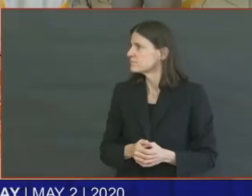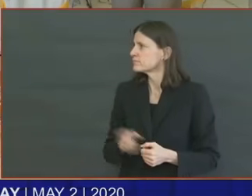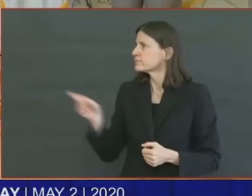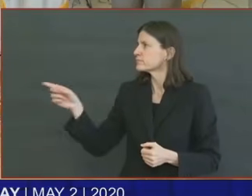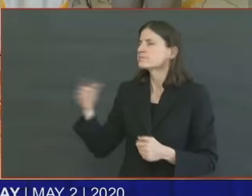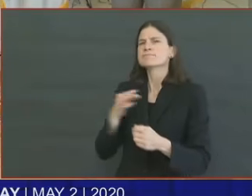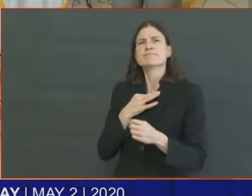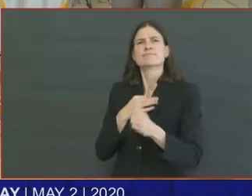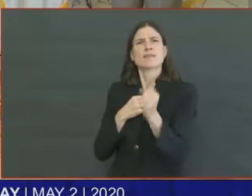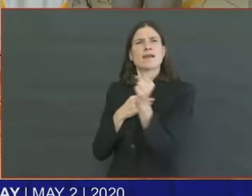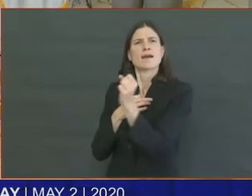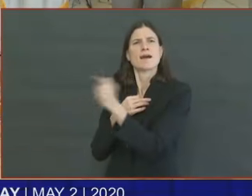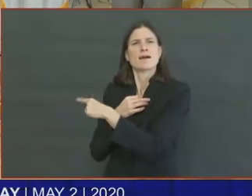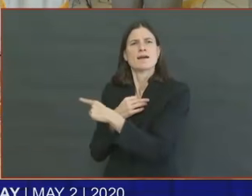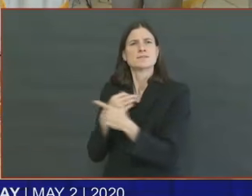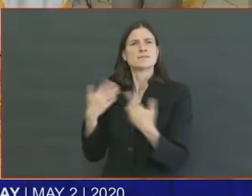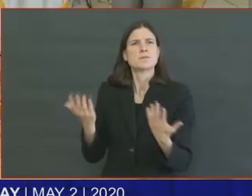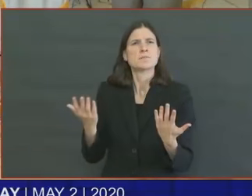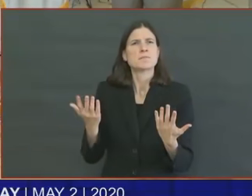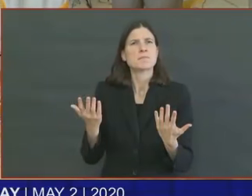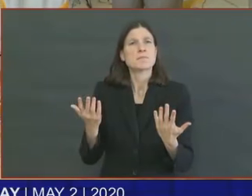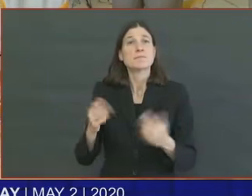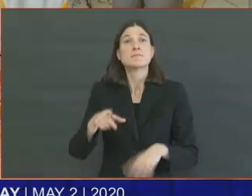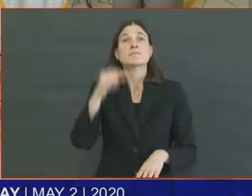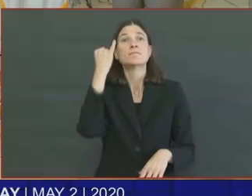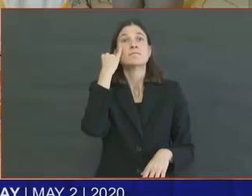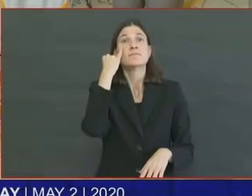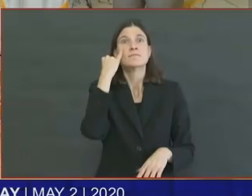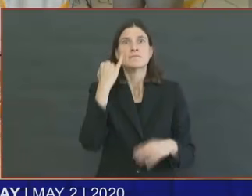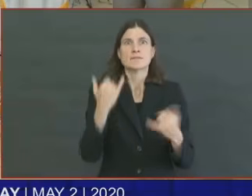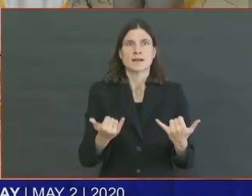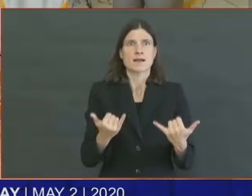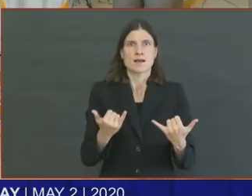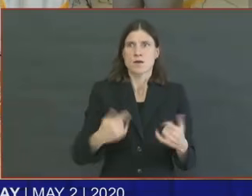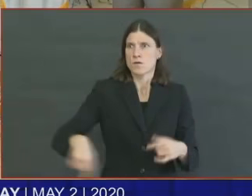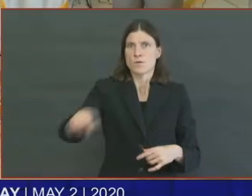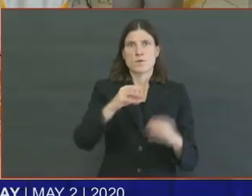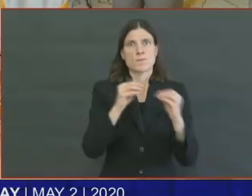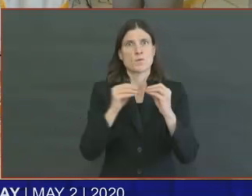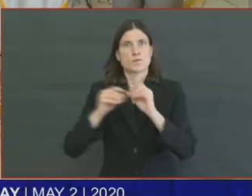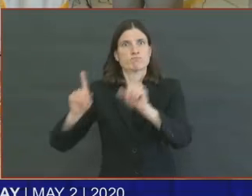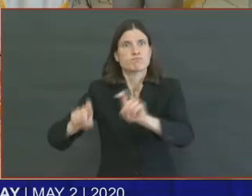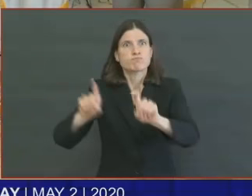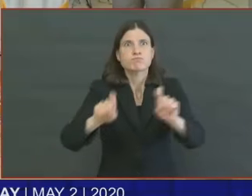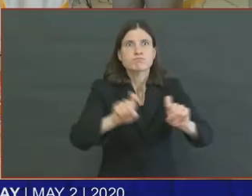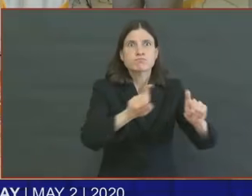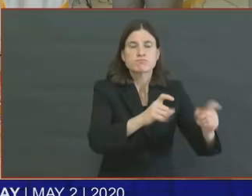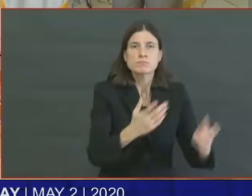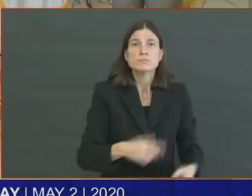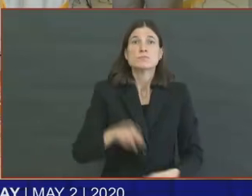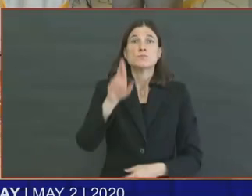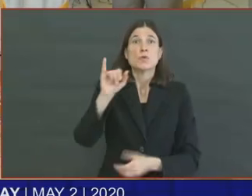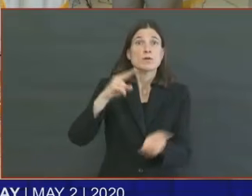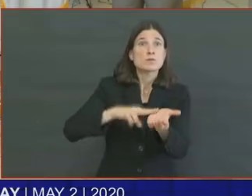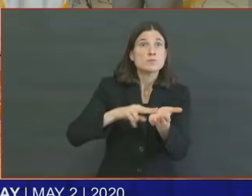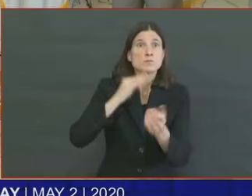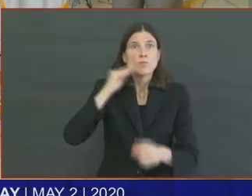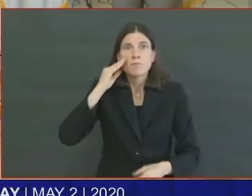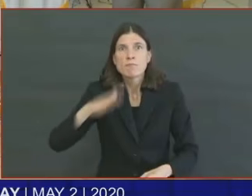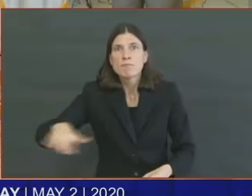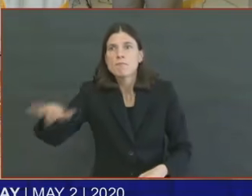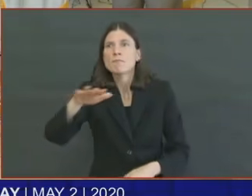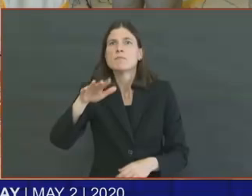Governor Raimondo, despite aggressive testing, Rhode Island's nursing homes and long-term care facilities account for more